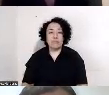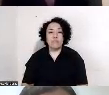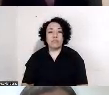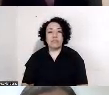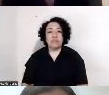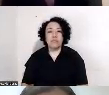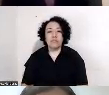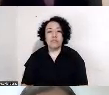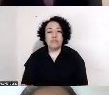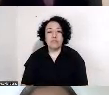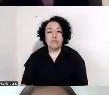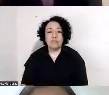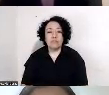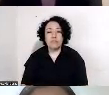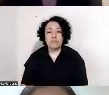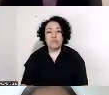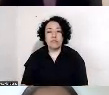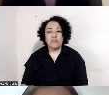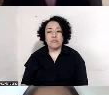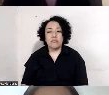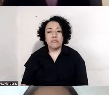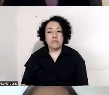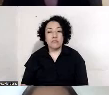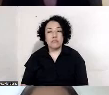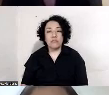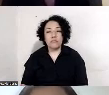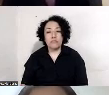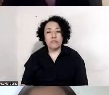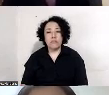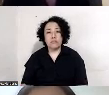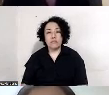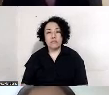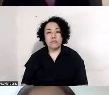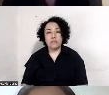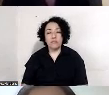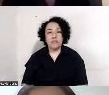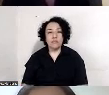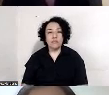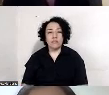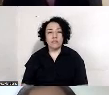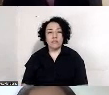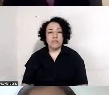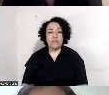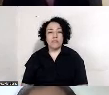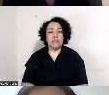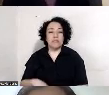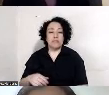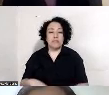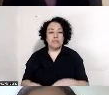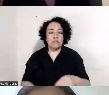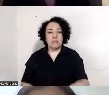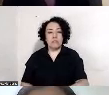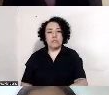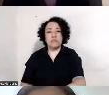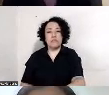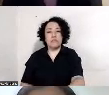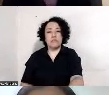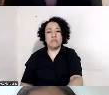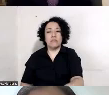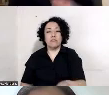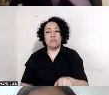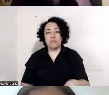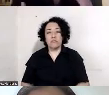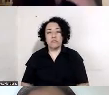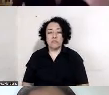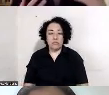night, same thing with gifted students with autism. Both of the people we interviewed last night said, I don't have a lot of